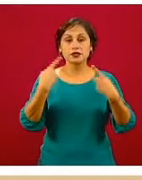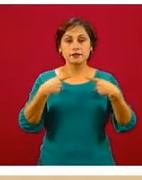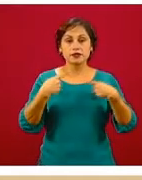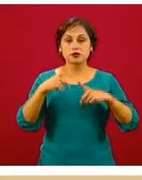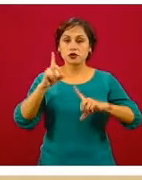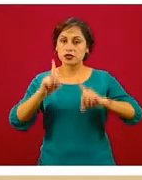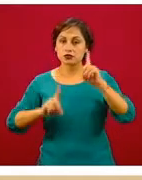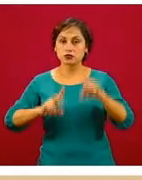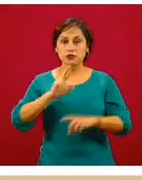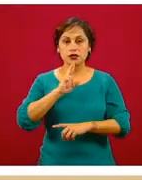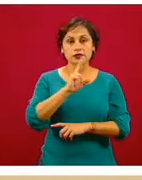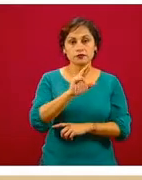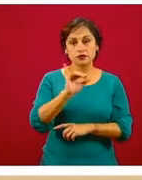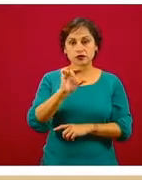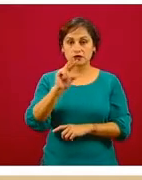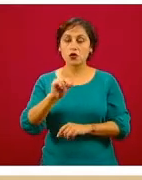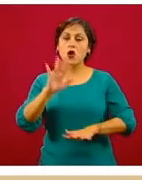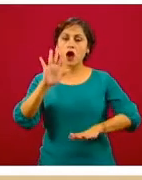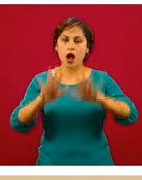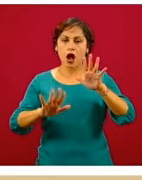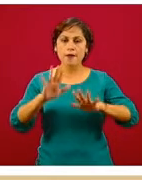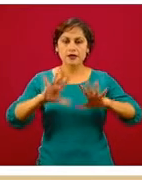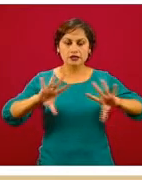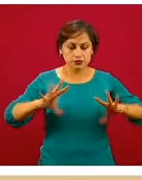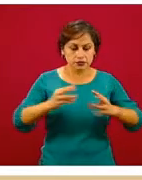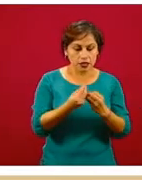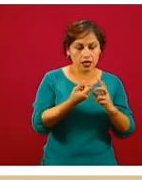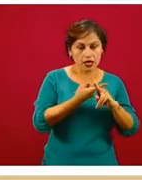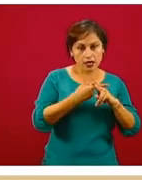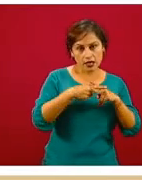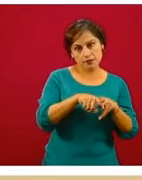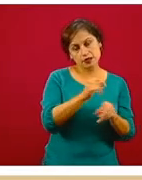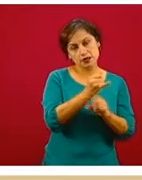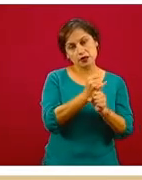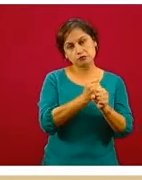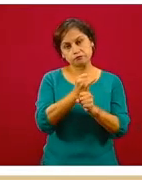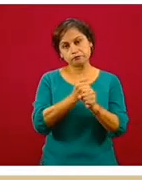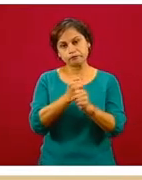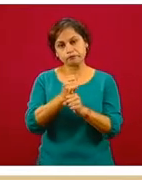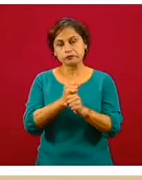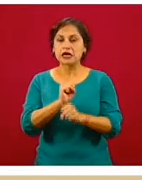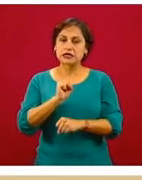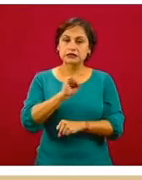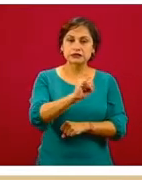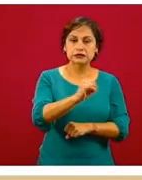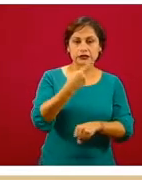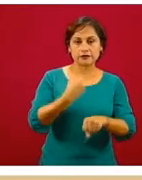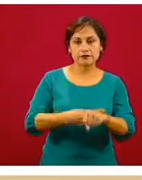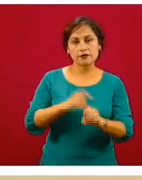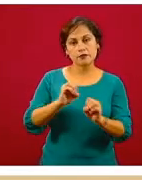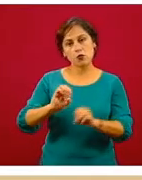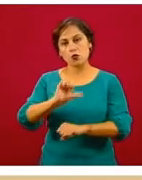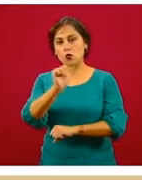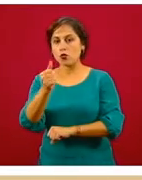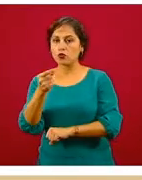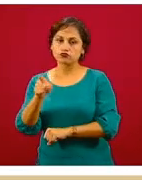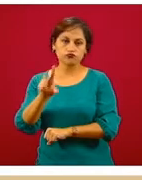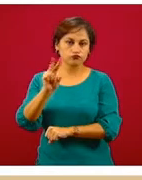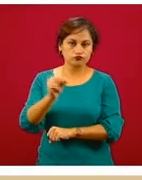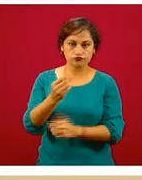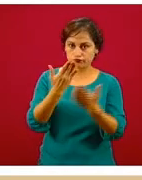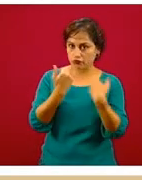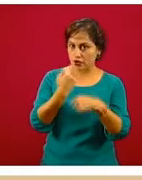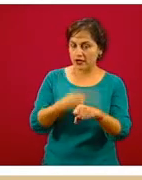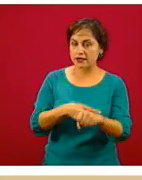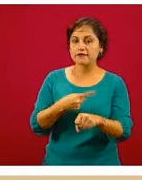we've confirmed are not the same people, but some have been confirmed and other have been discarded, and some